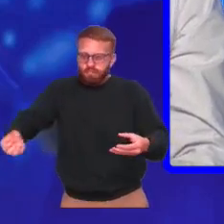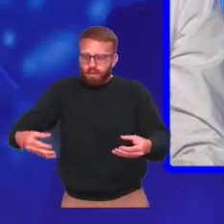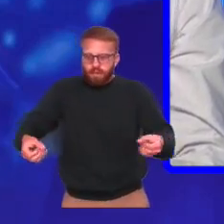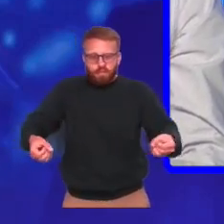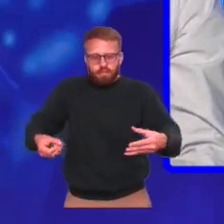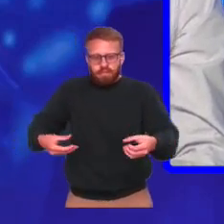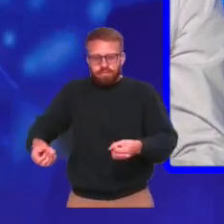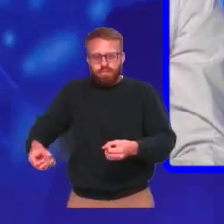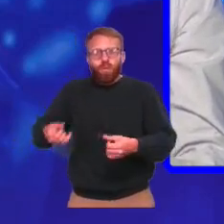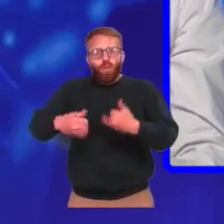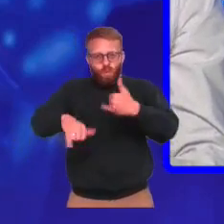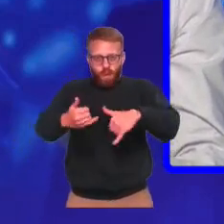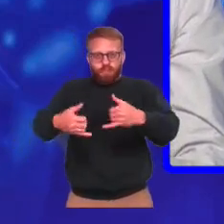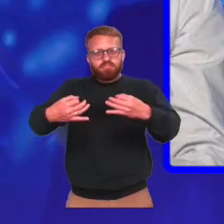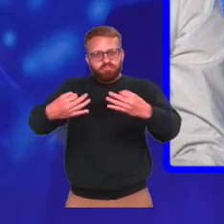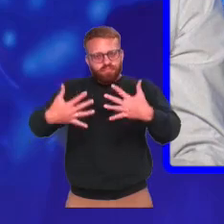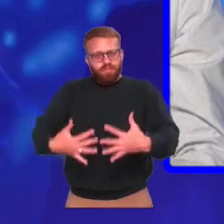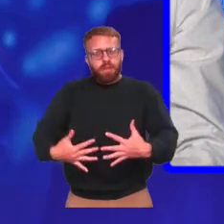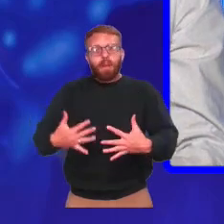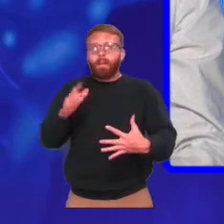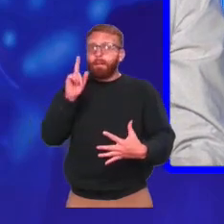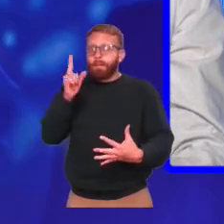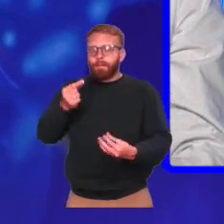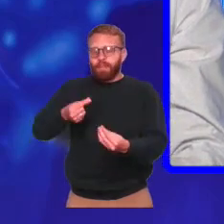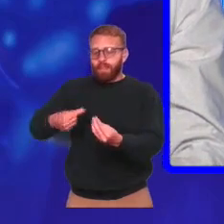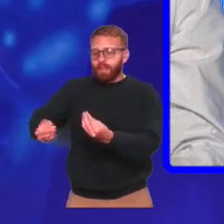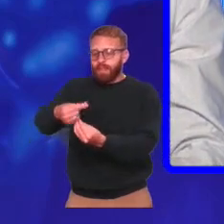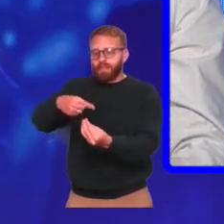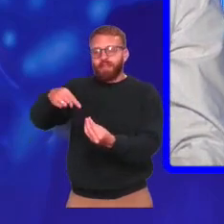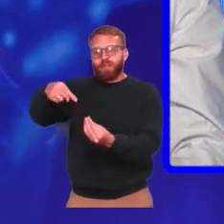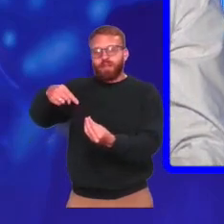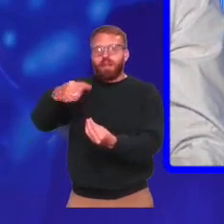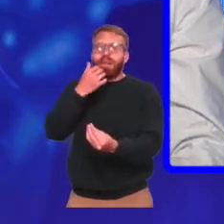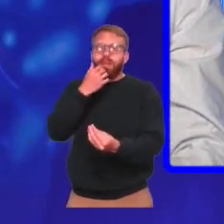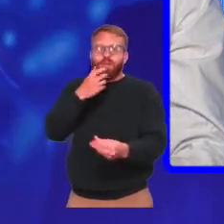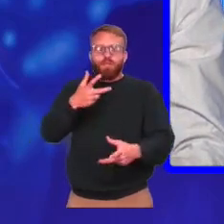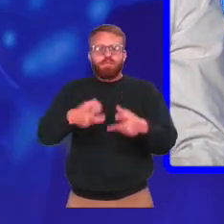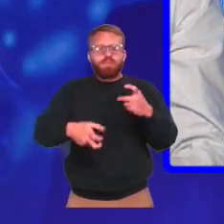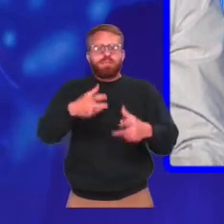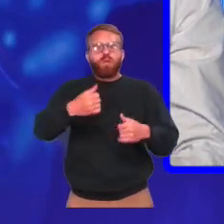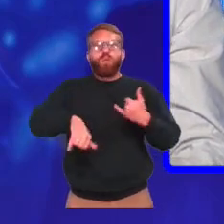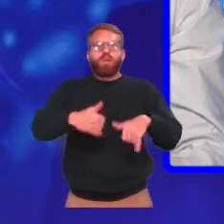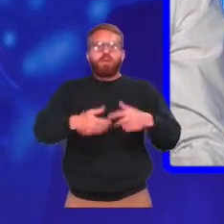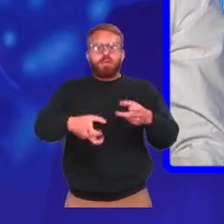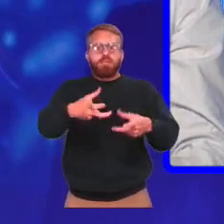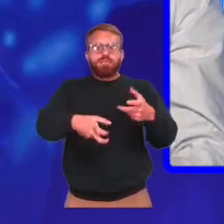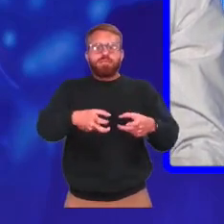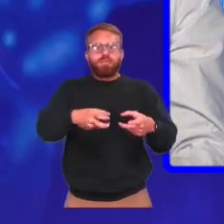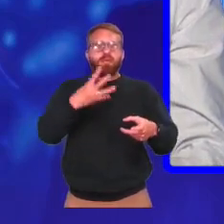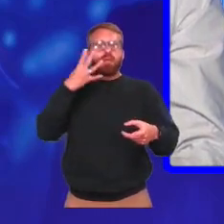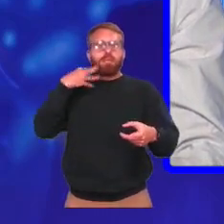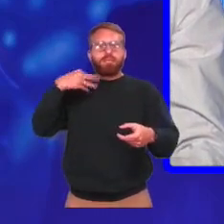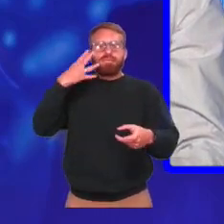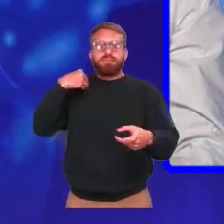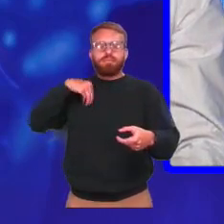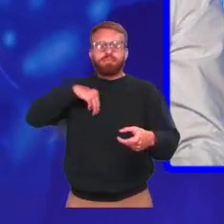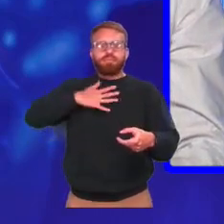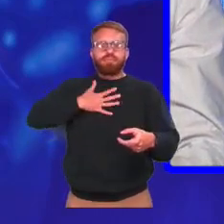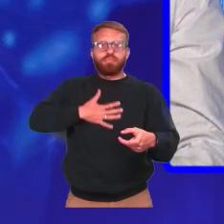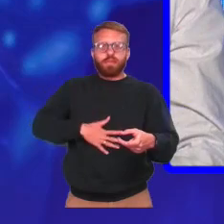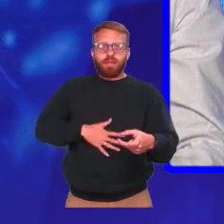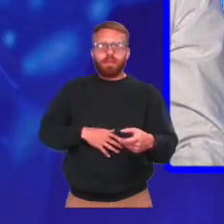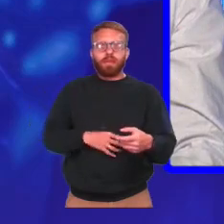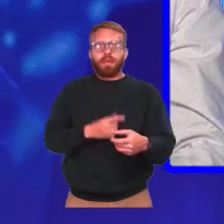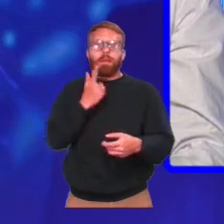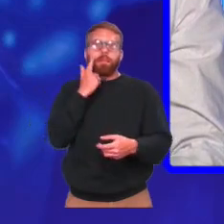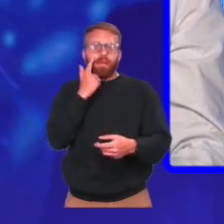game is the experience. And so at the risk of oversimplifying it for your son, there are three C's. They're different